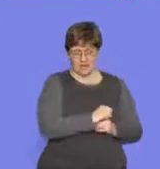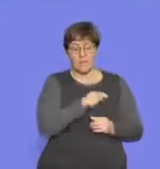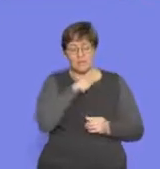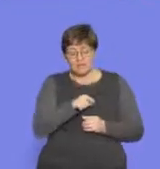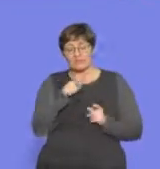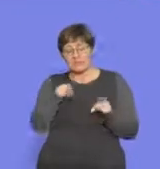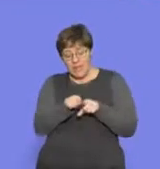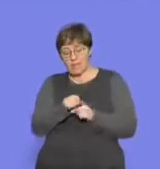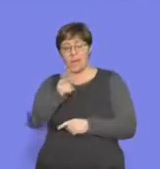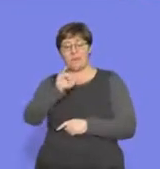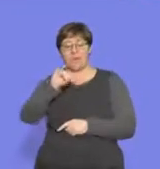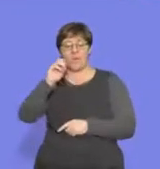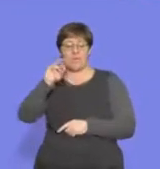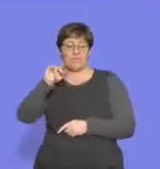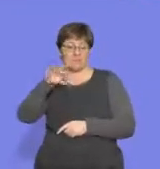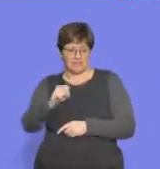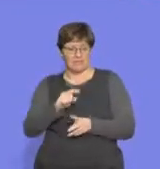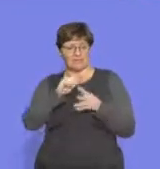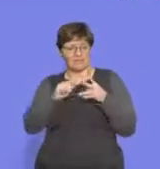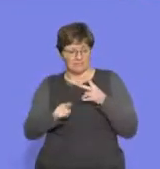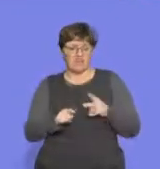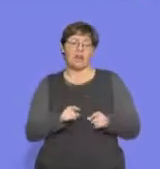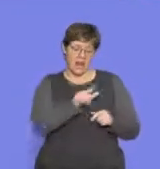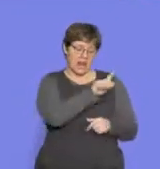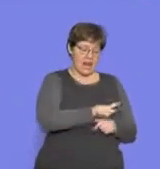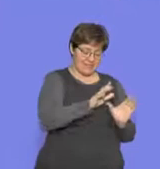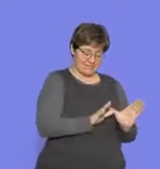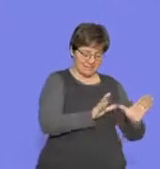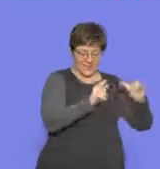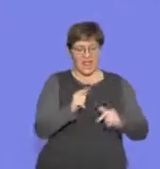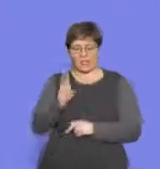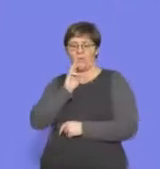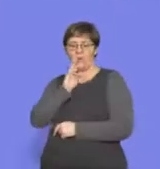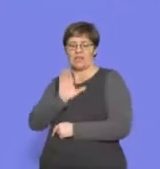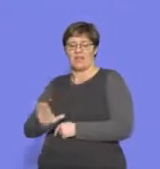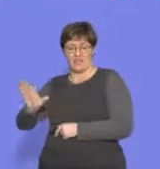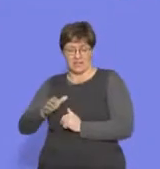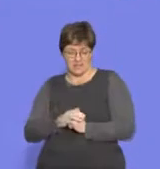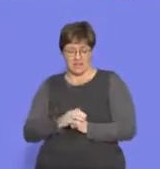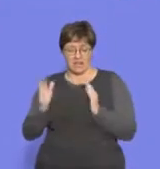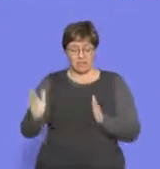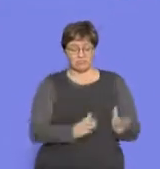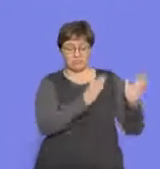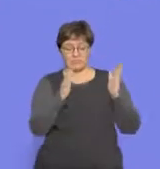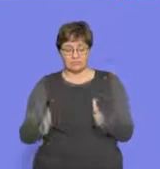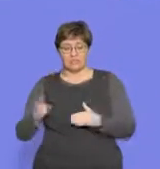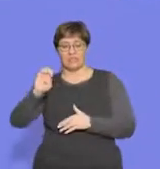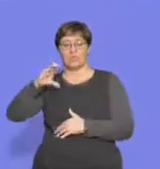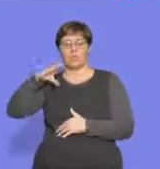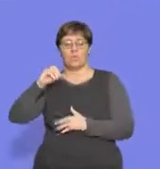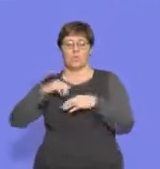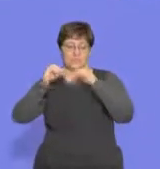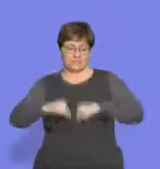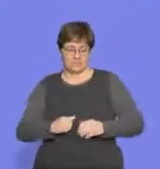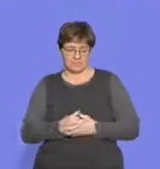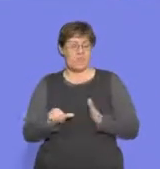Africa. We discussed the aquatic biomes as well as the terrestrial biomes. In our next segment, we're going to be looking at ecosystems.